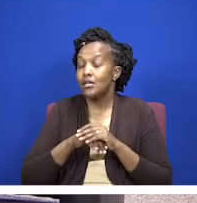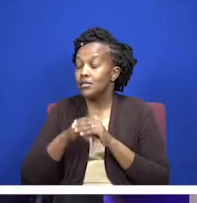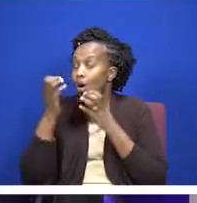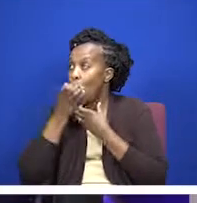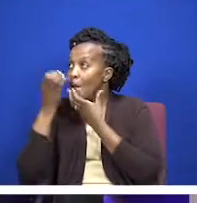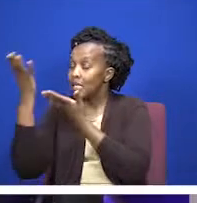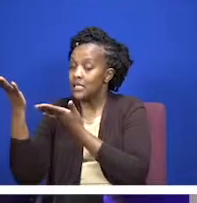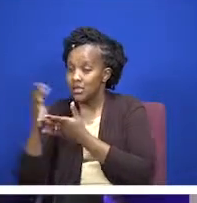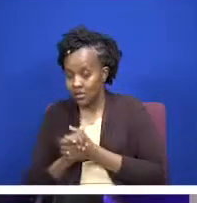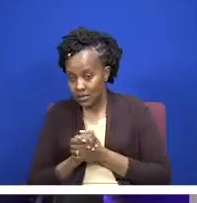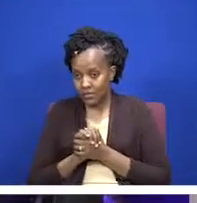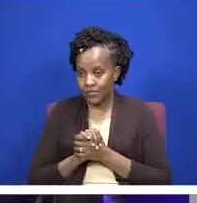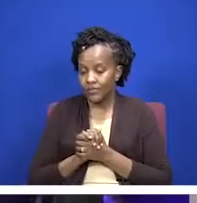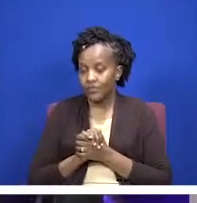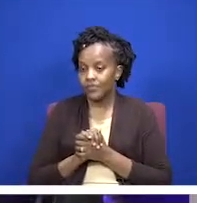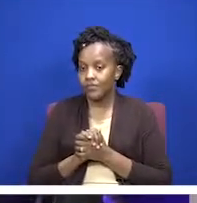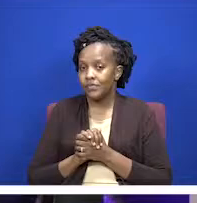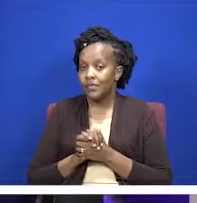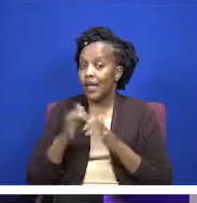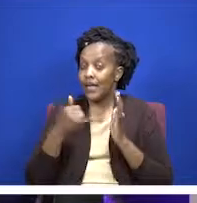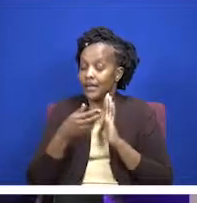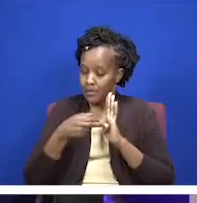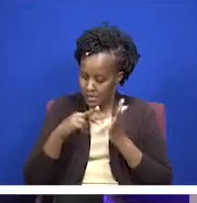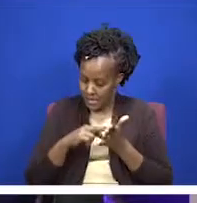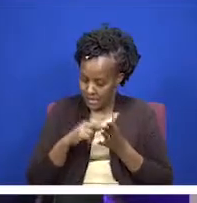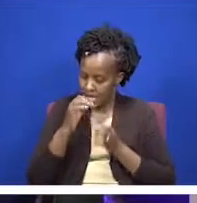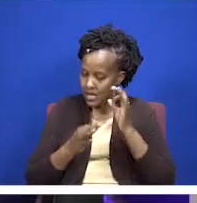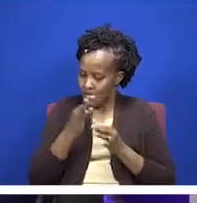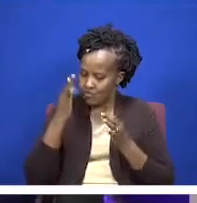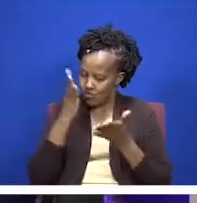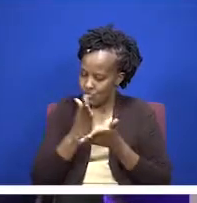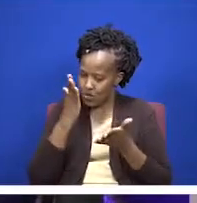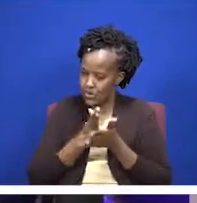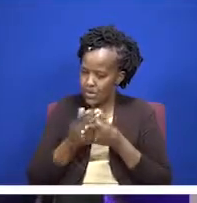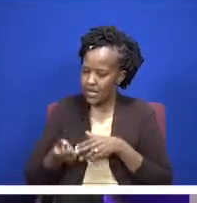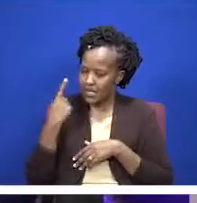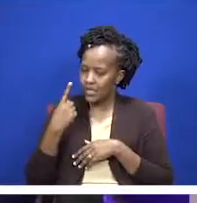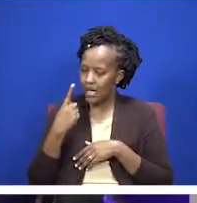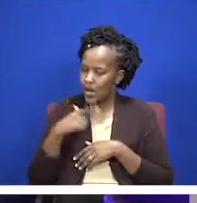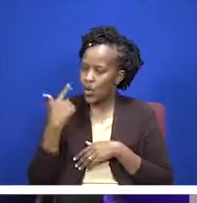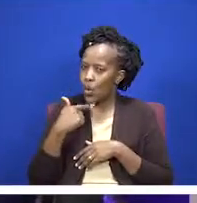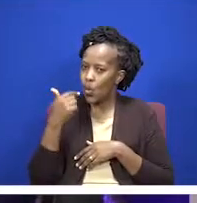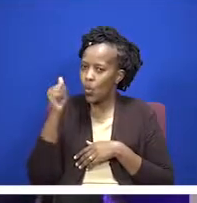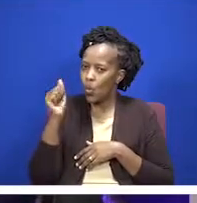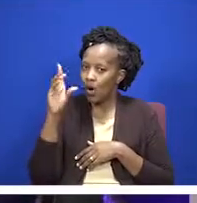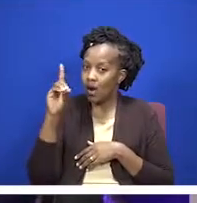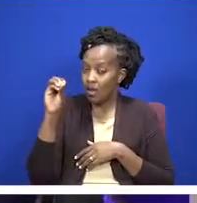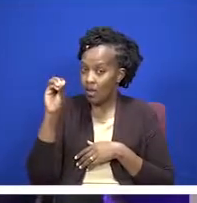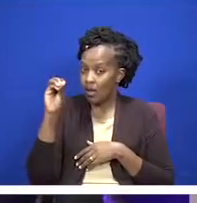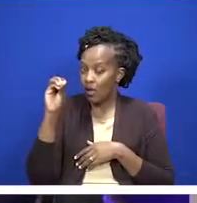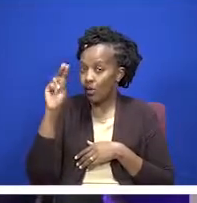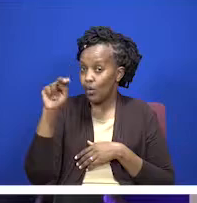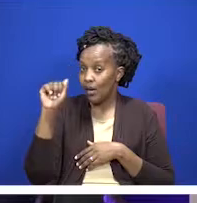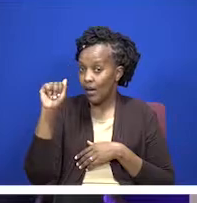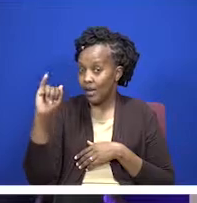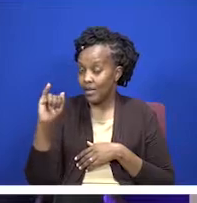should respond to Adonai in obedience. It means that if we truly understand who he is and what he says, then